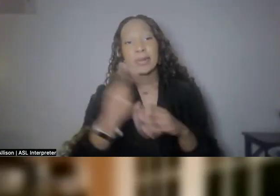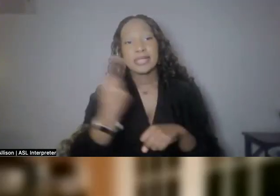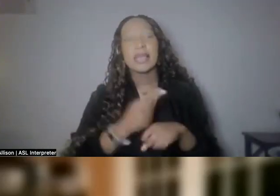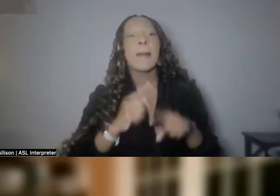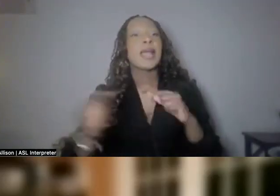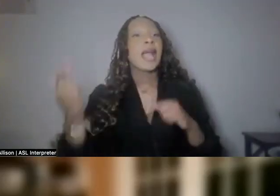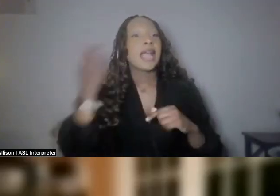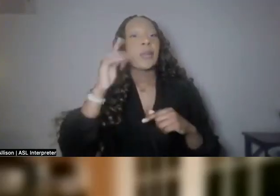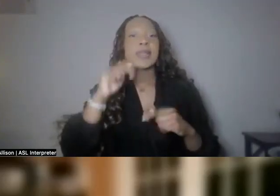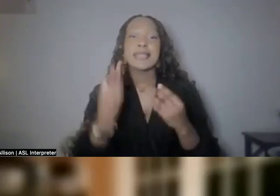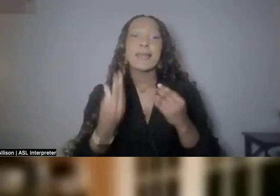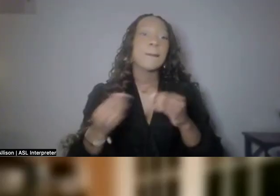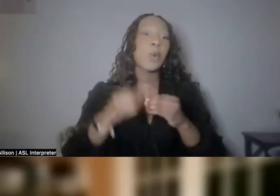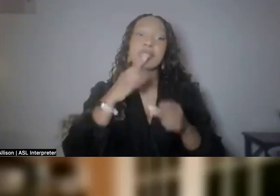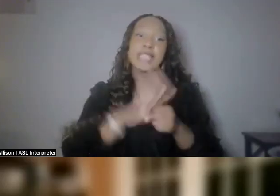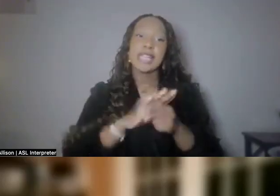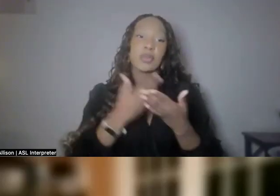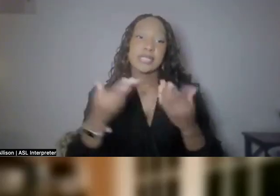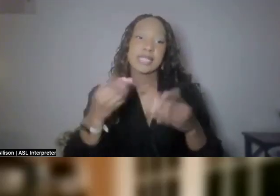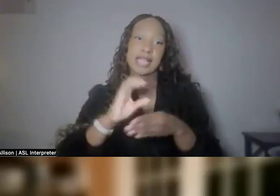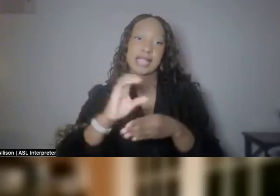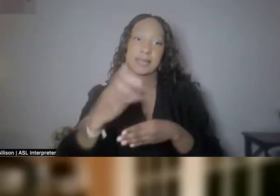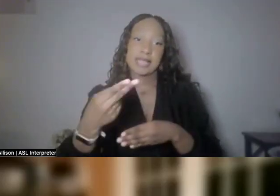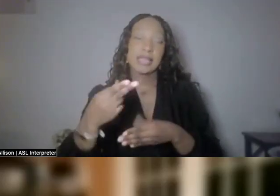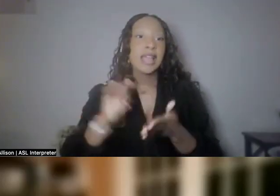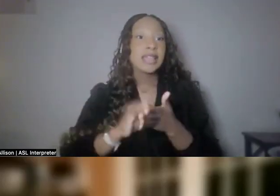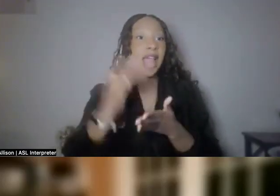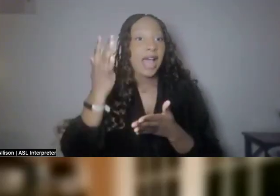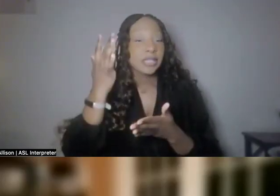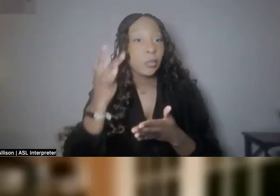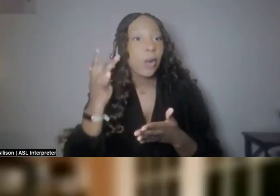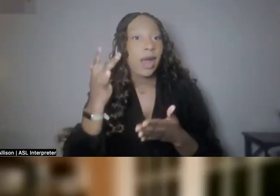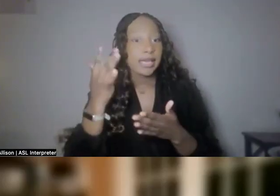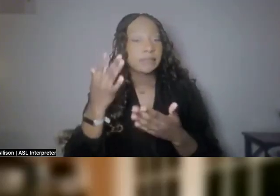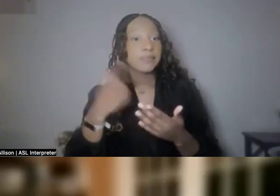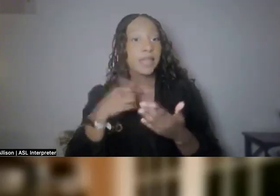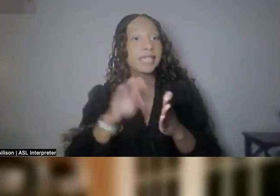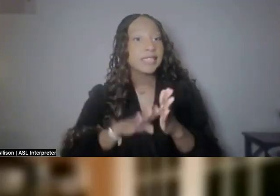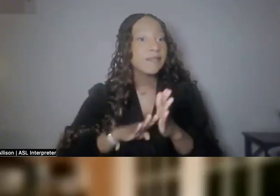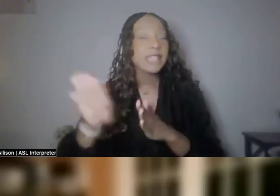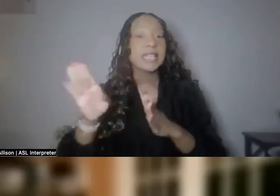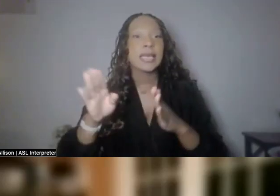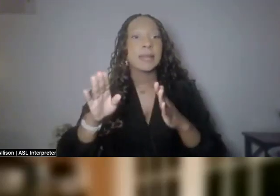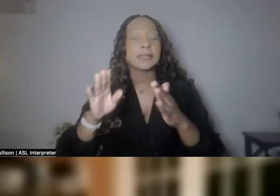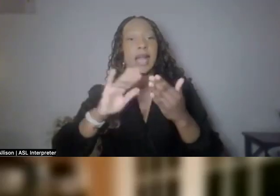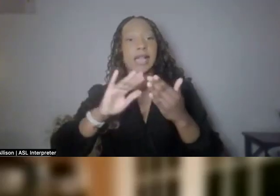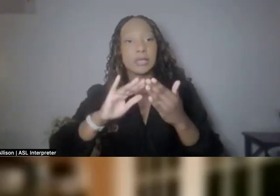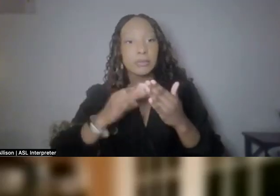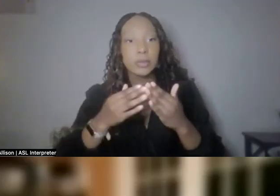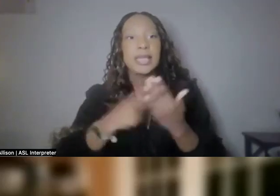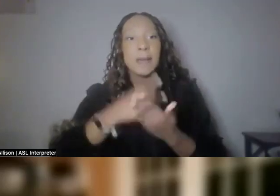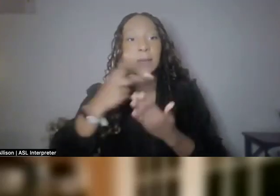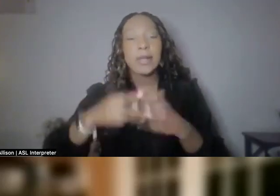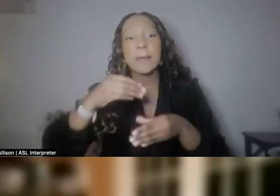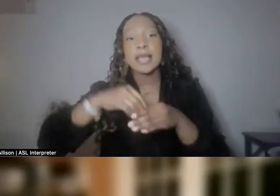dedicated resources in Columbia Heights, which is when I brought about the Community Navigator program for the plaza as a pilot, where we had a dedicated person